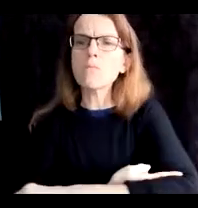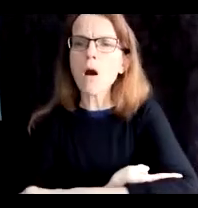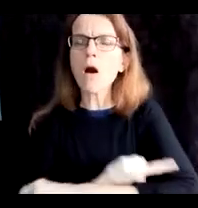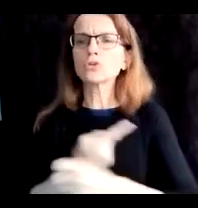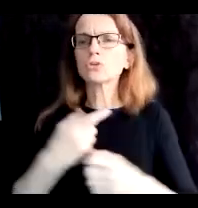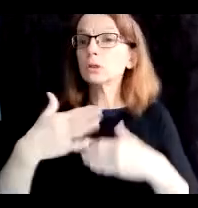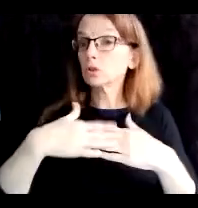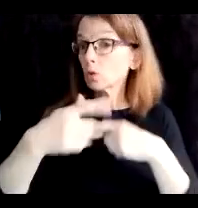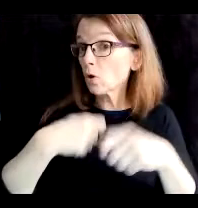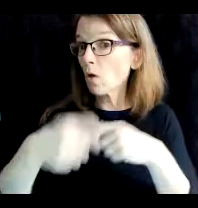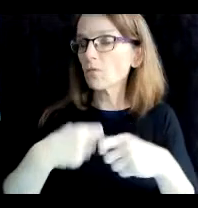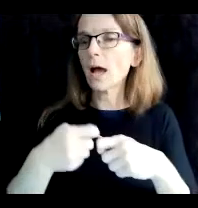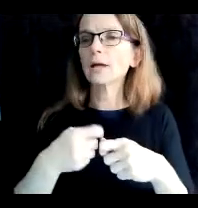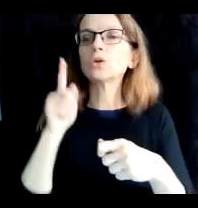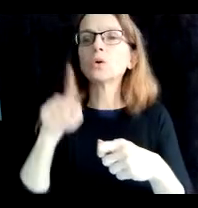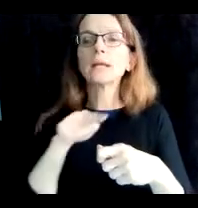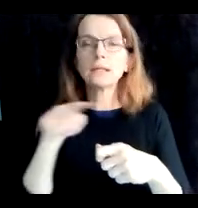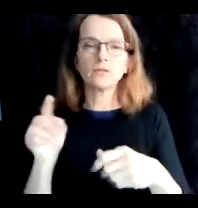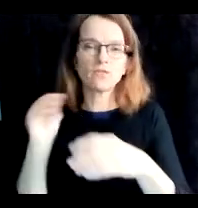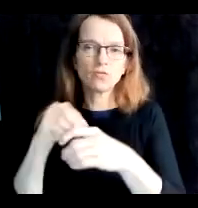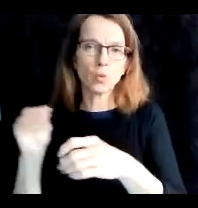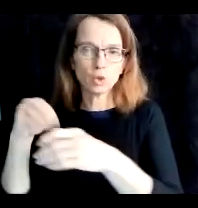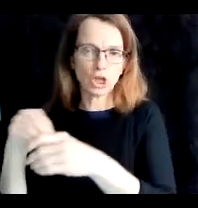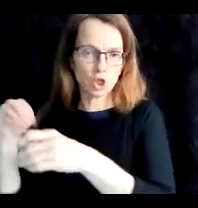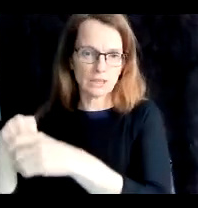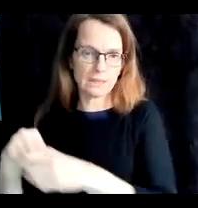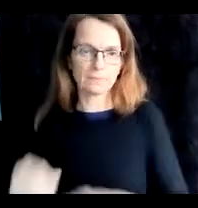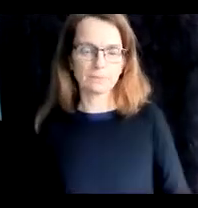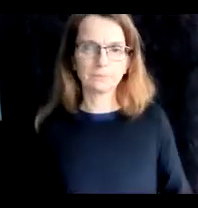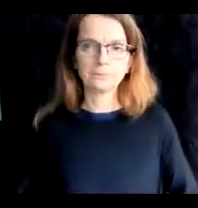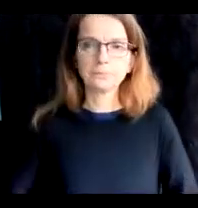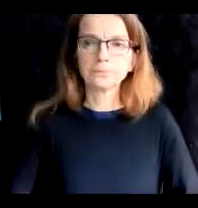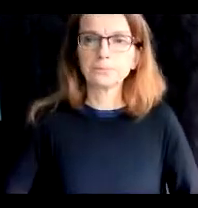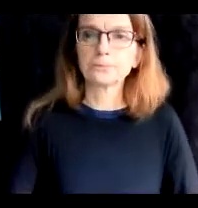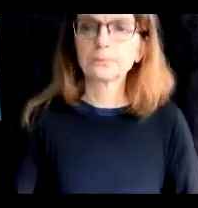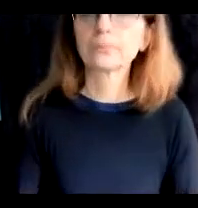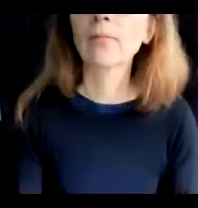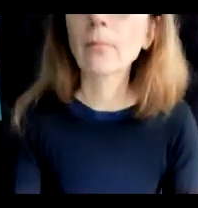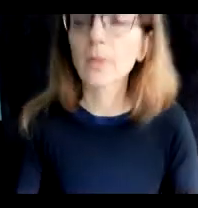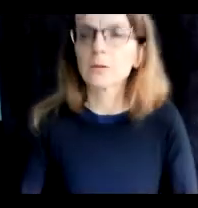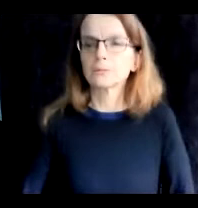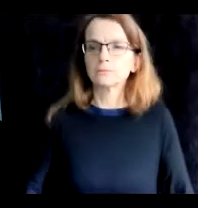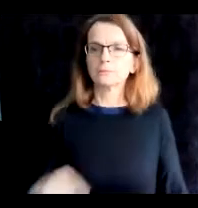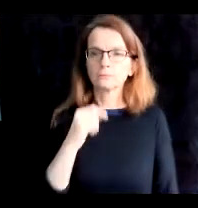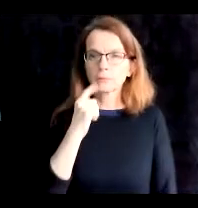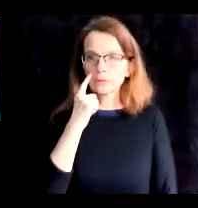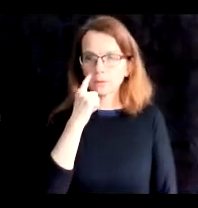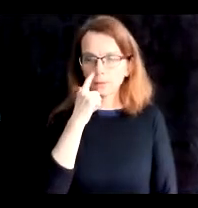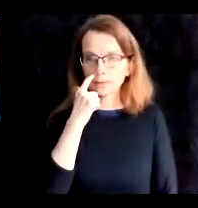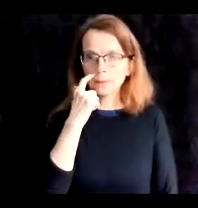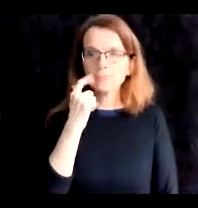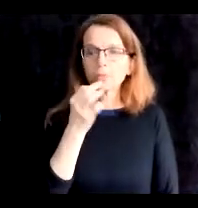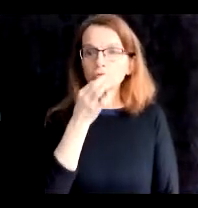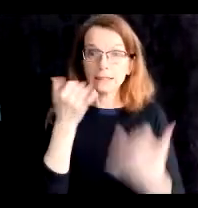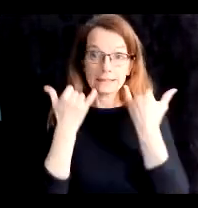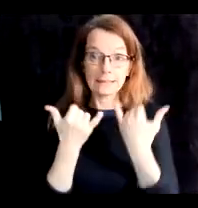about inclusion. So now, being more concrete, I would like to say what